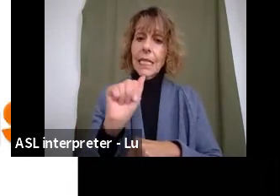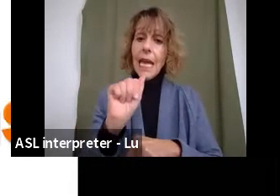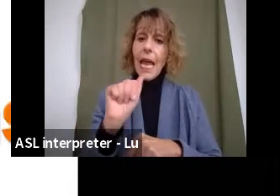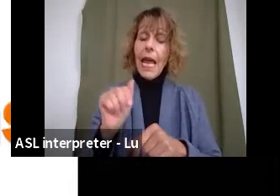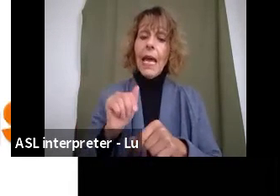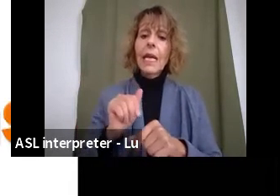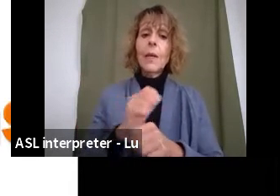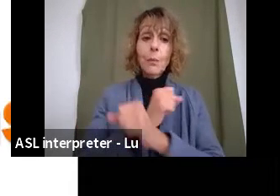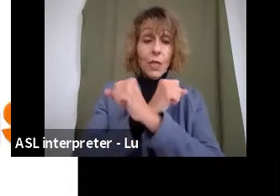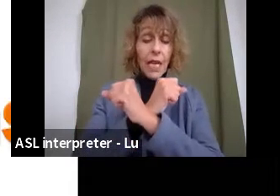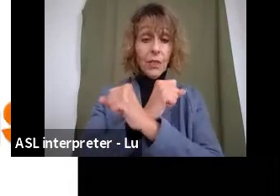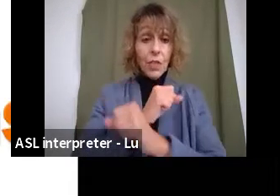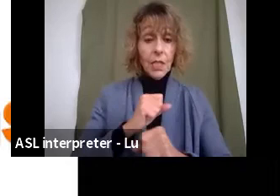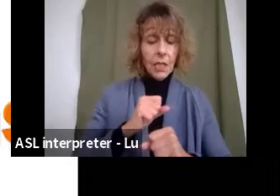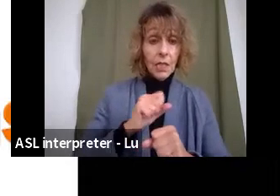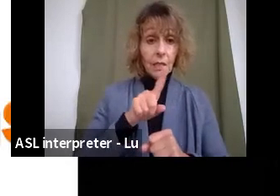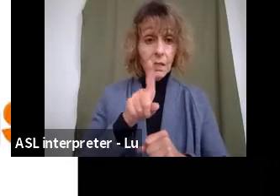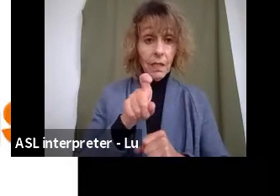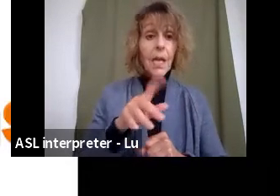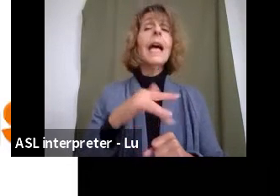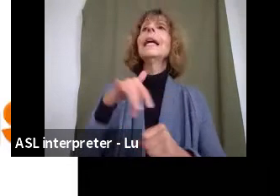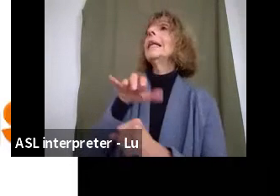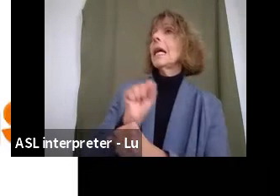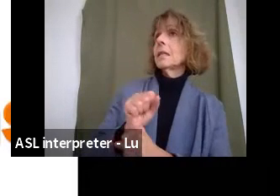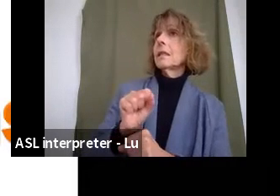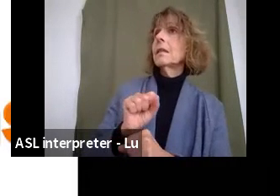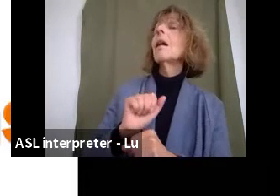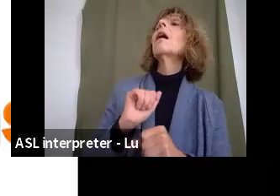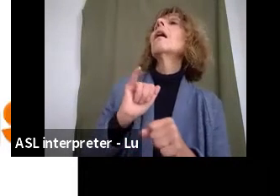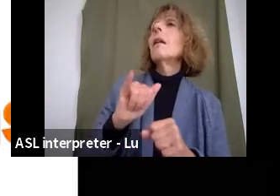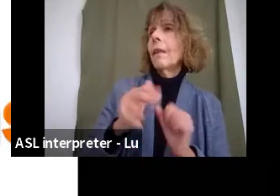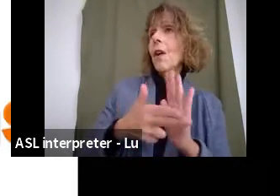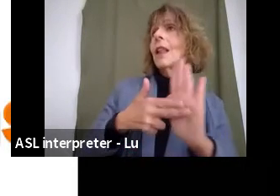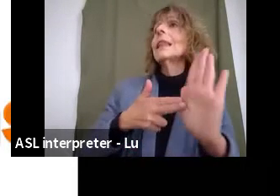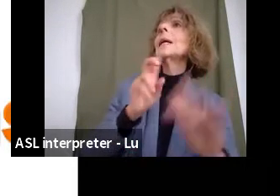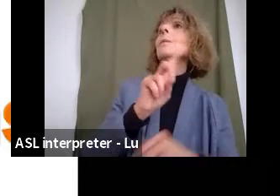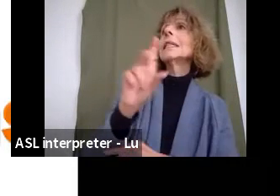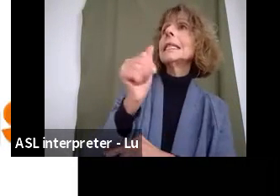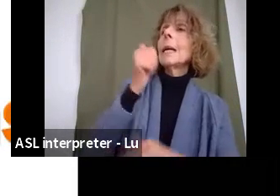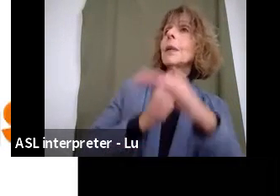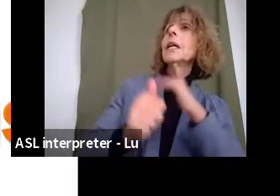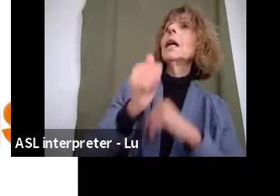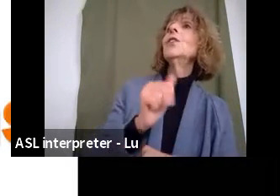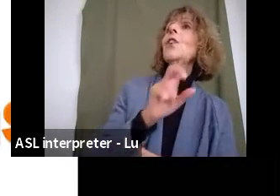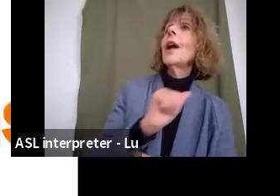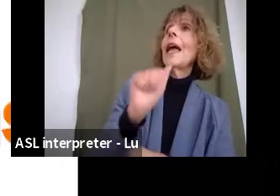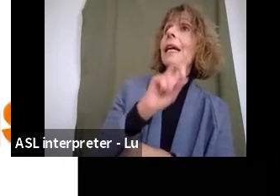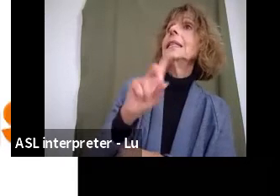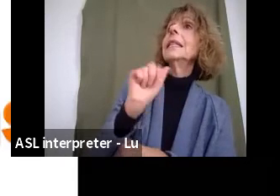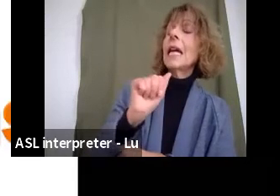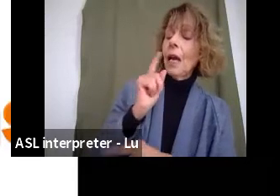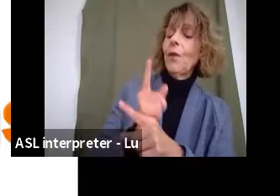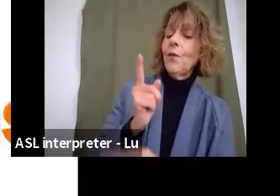They are considered people with disabilities with rights under the ADA. And then another question, I